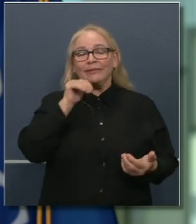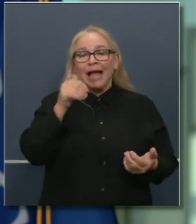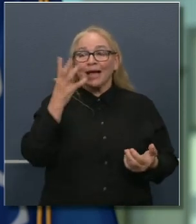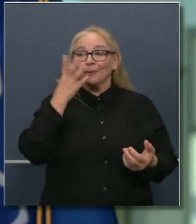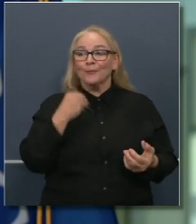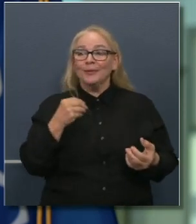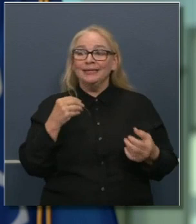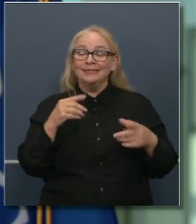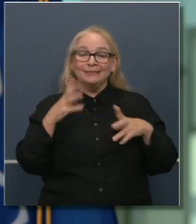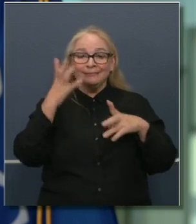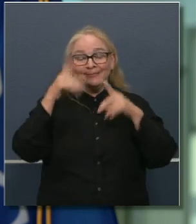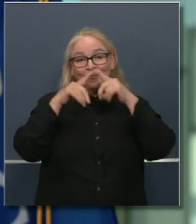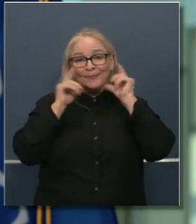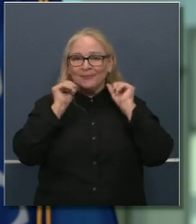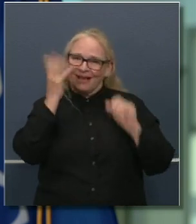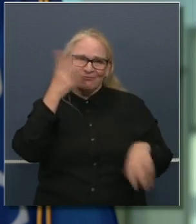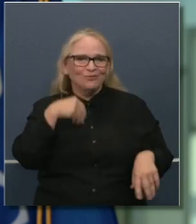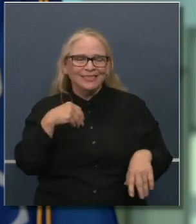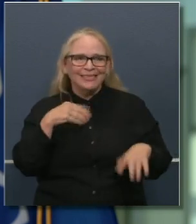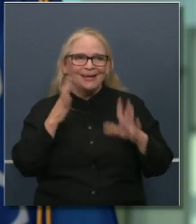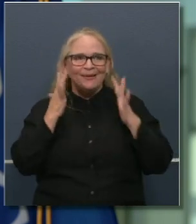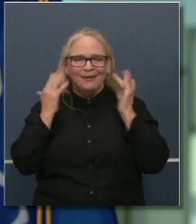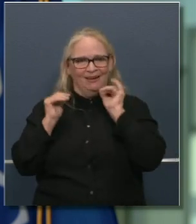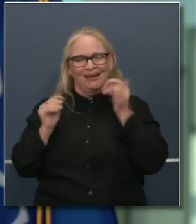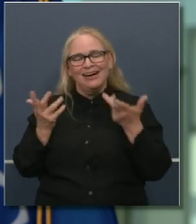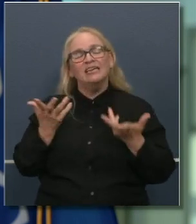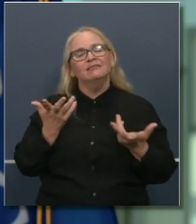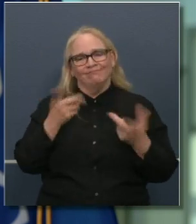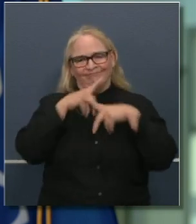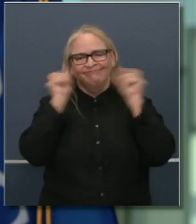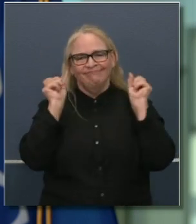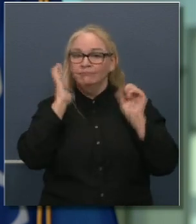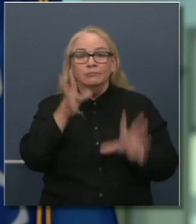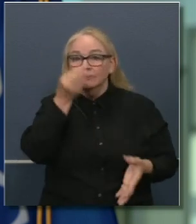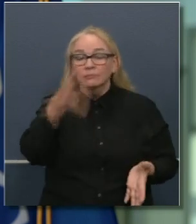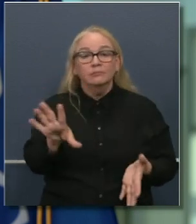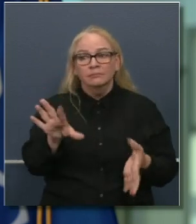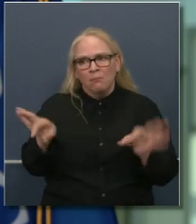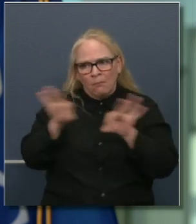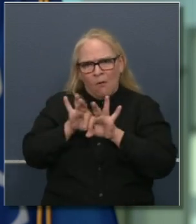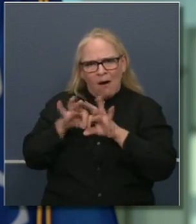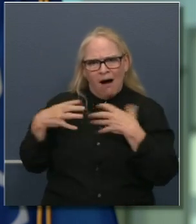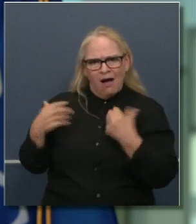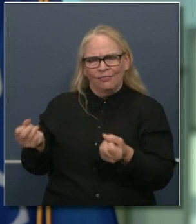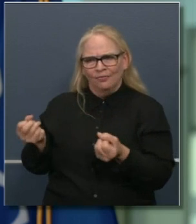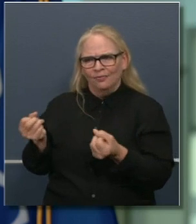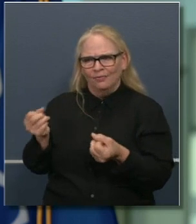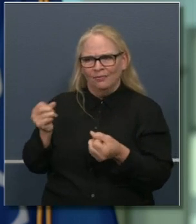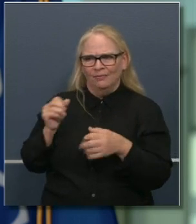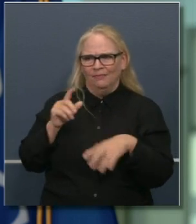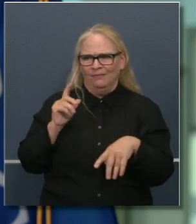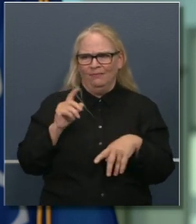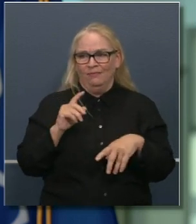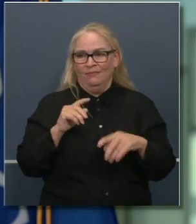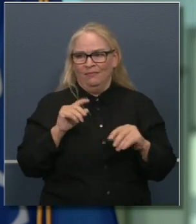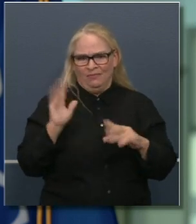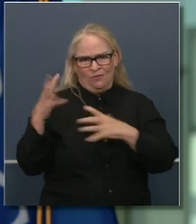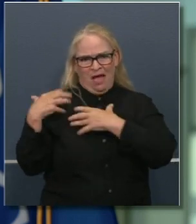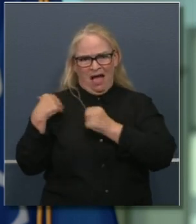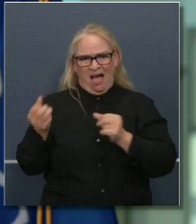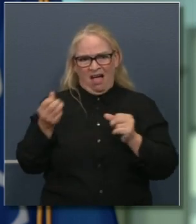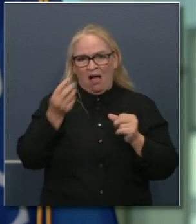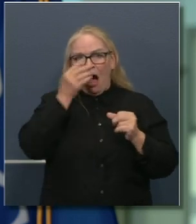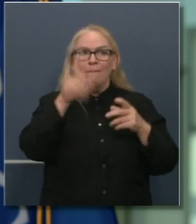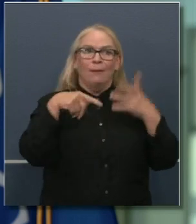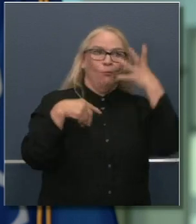what's more unattractive, what's more uncomfortable is not taking care of the needs of our small business and our